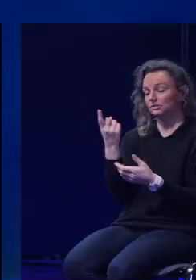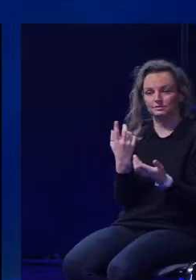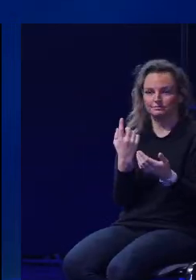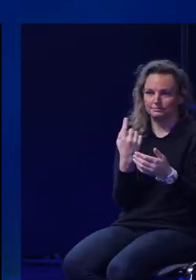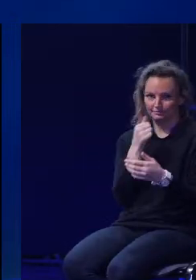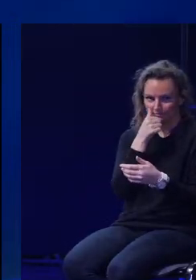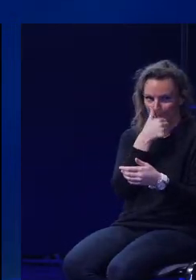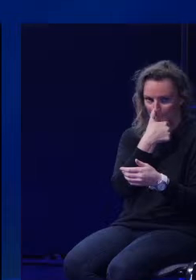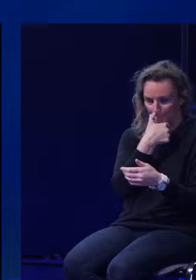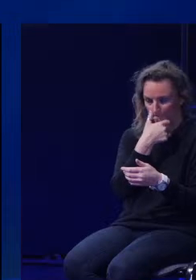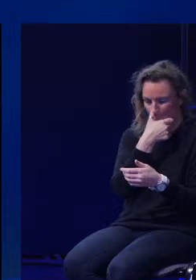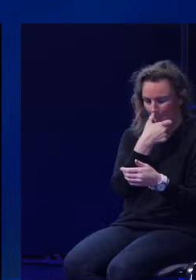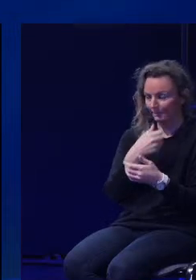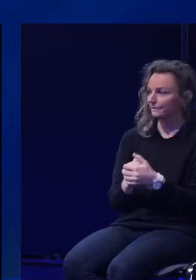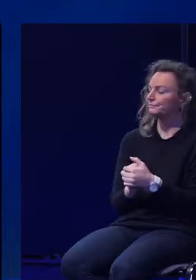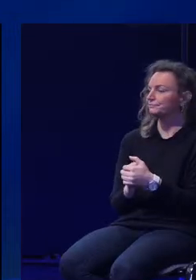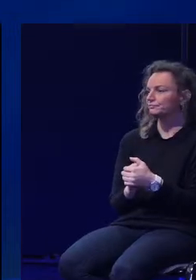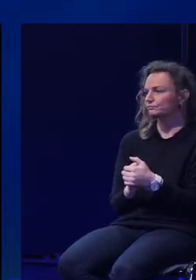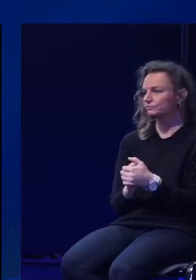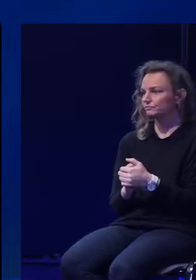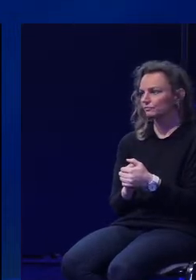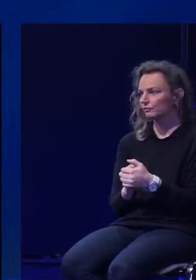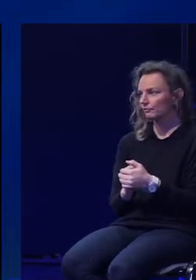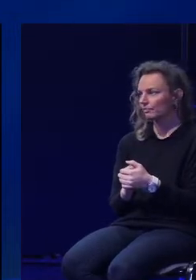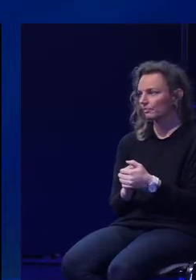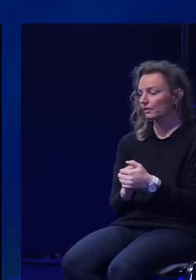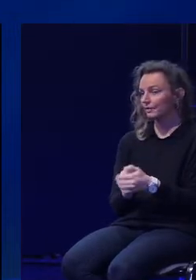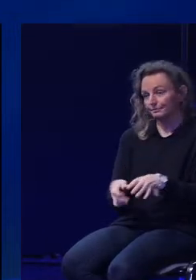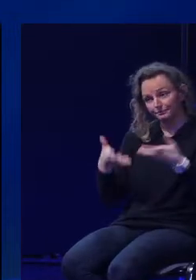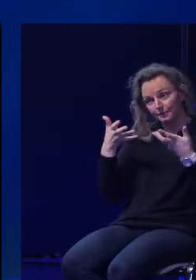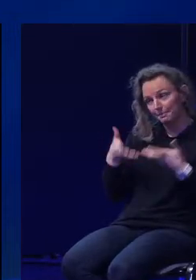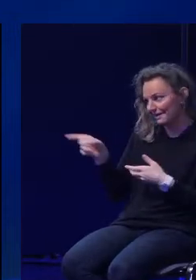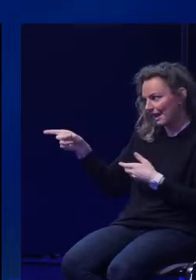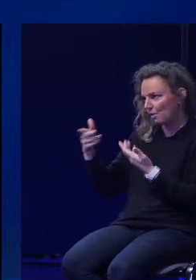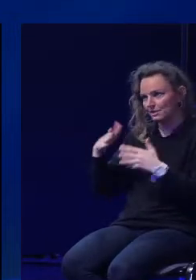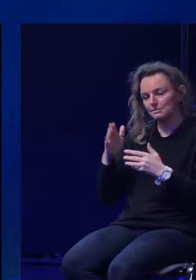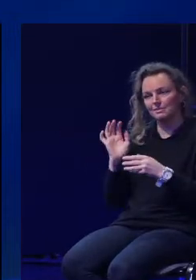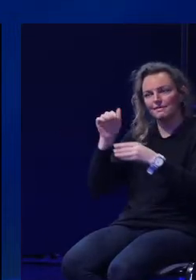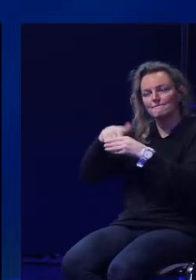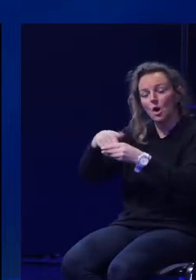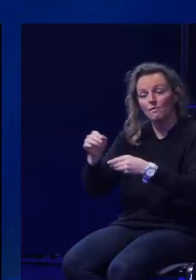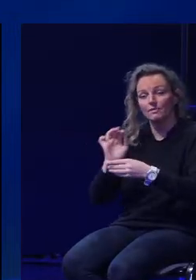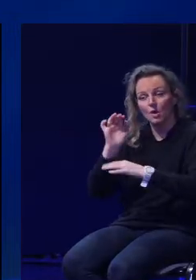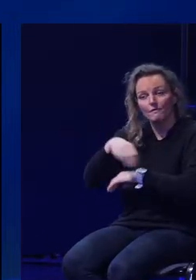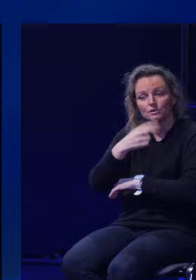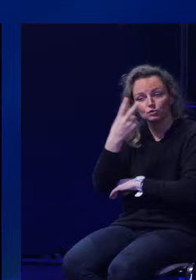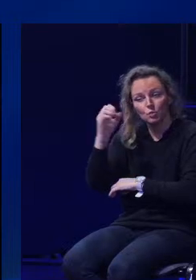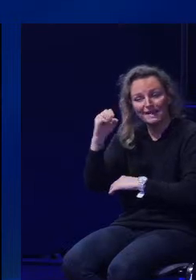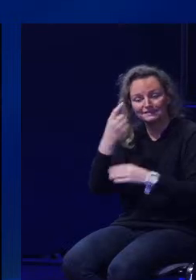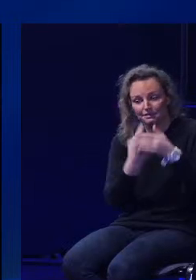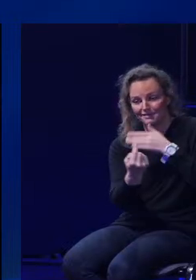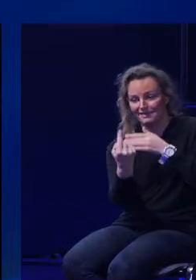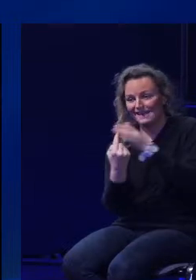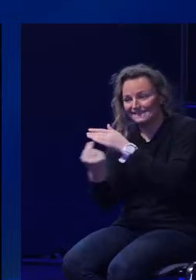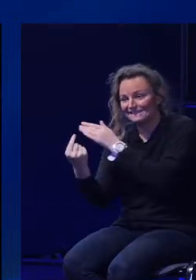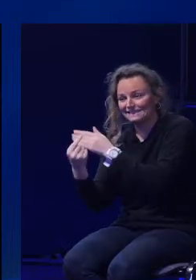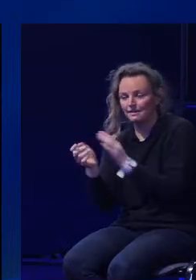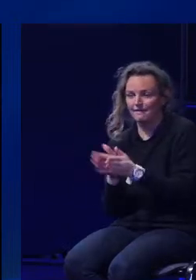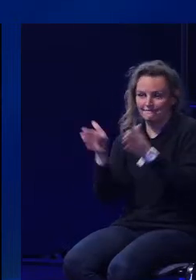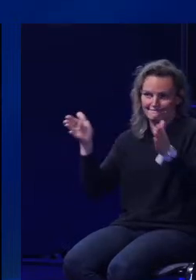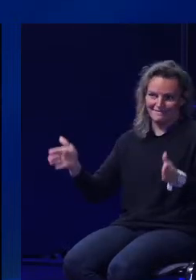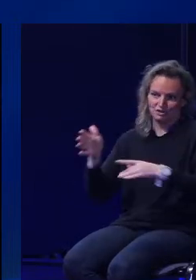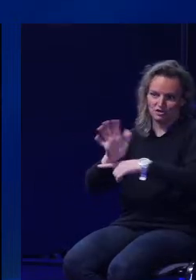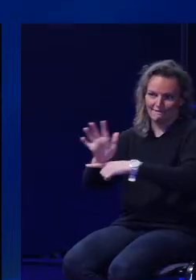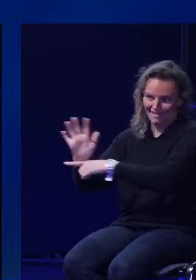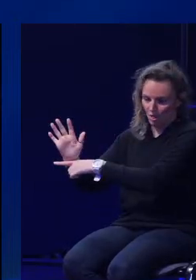we put it that way, in our space. By now, he's been involved in more than 20 indie features, among others at Halon